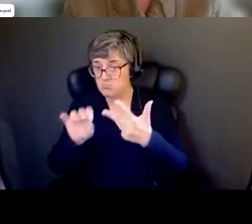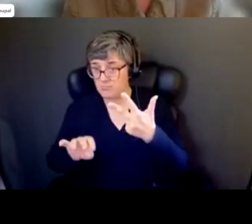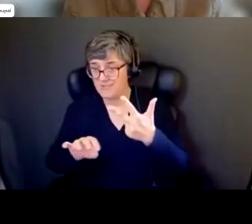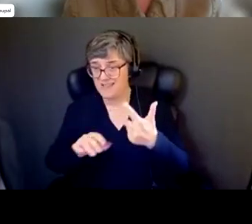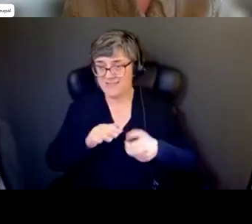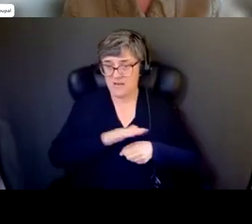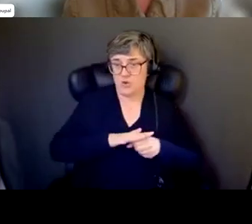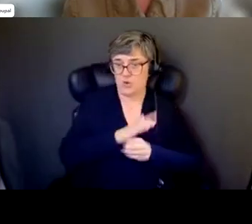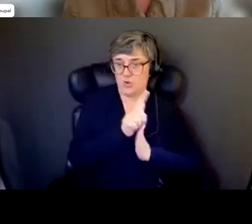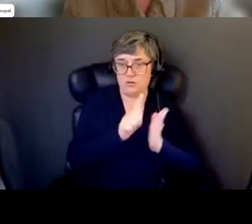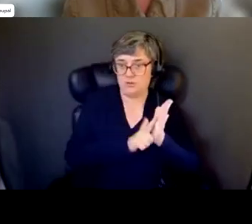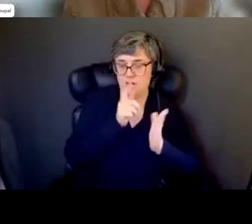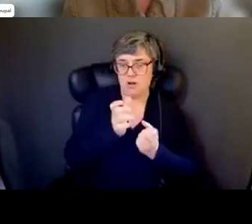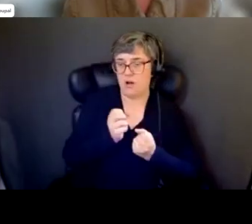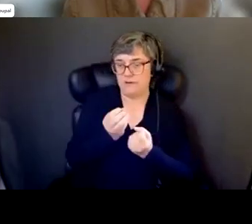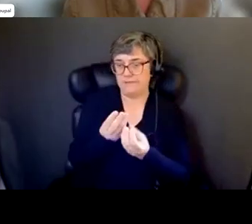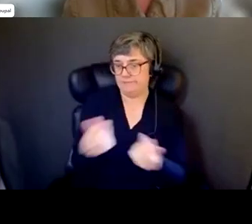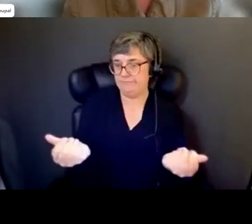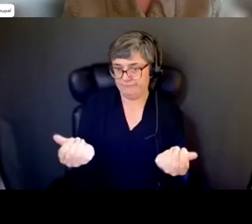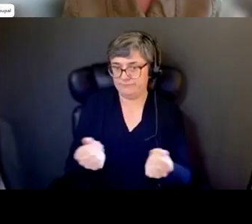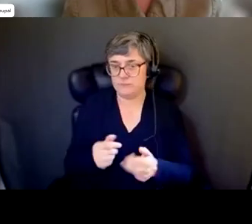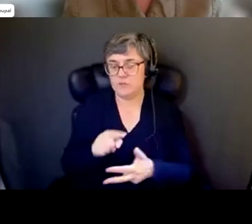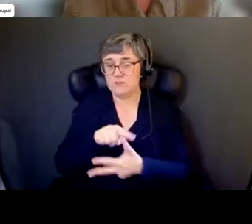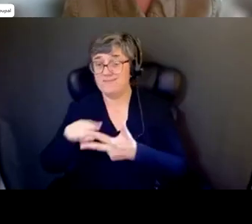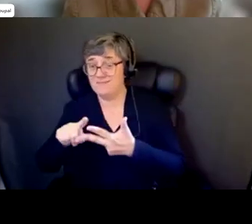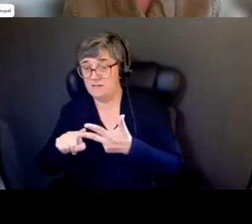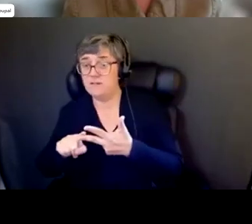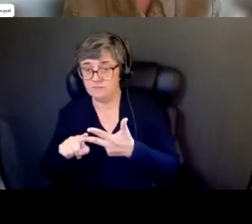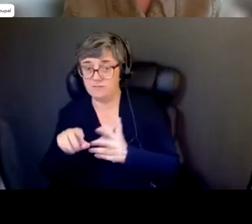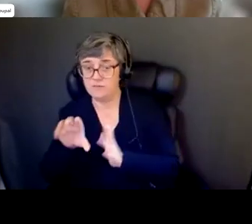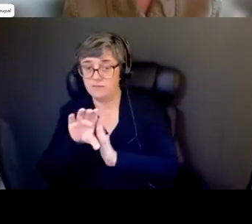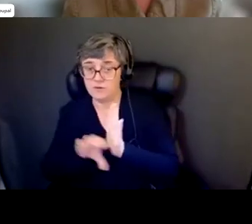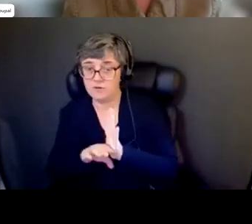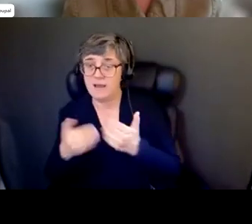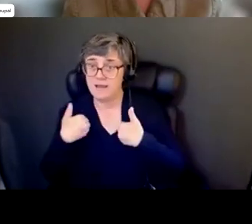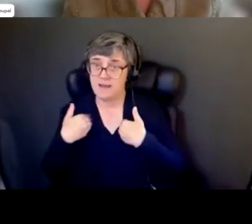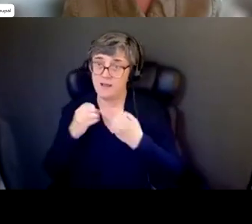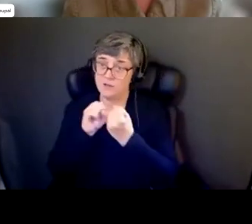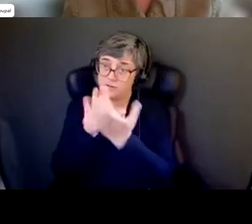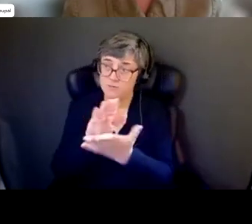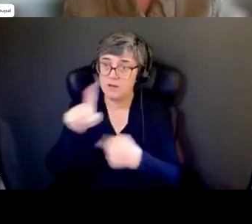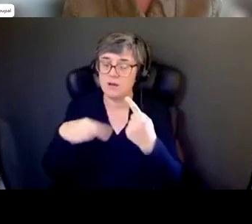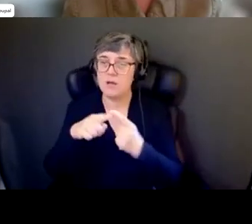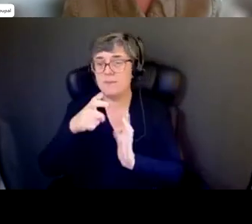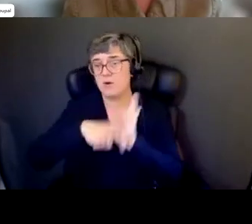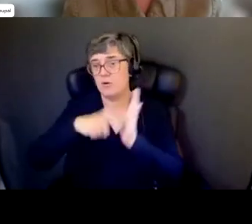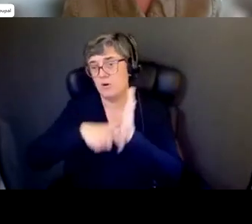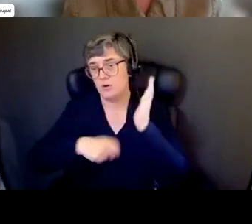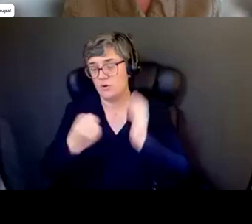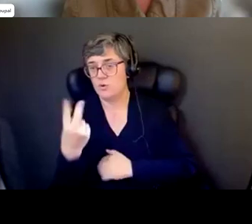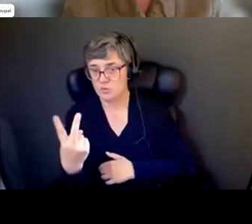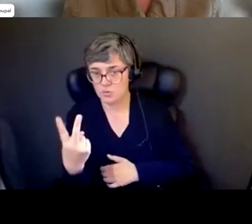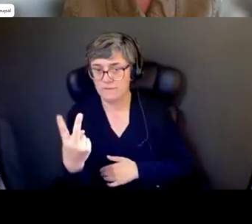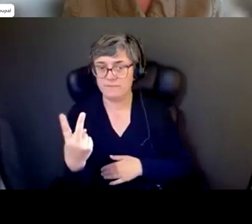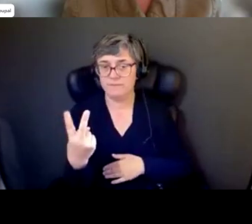us a complete framework, or mostly complete framework, on Article 12 on legal capacity, which is the right to